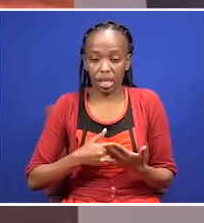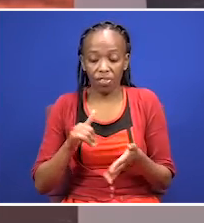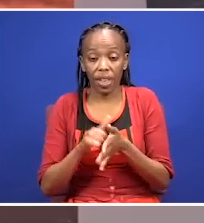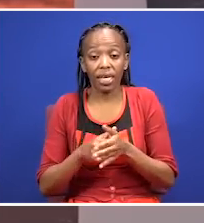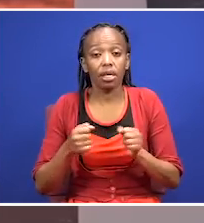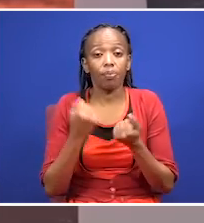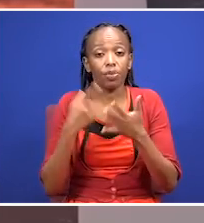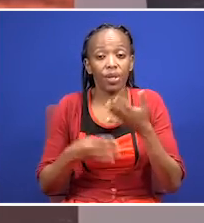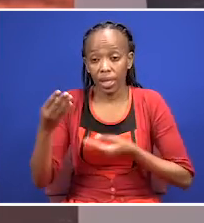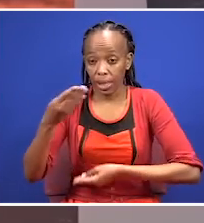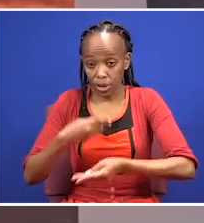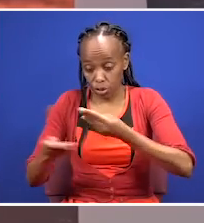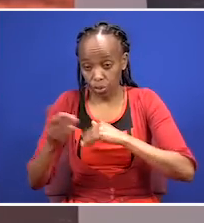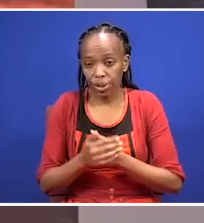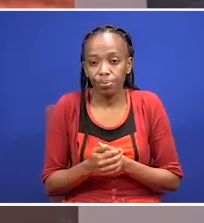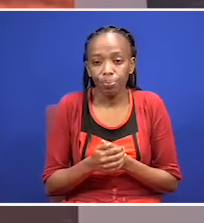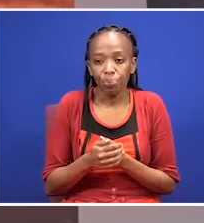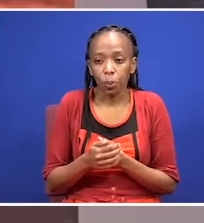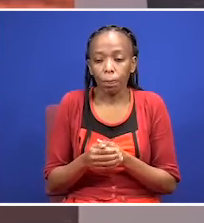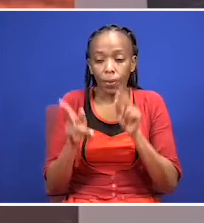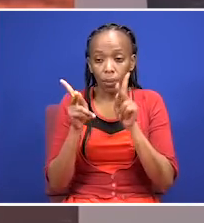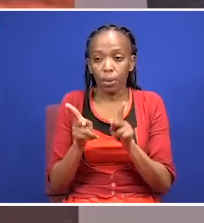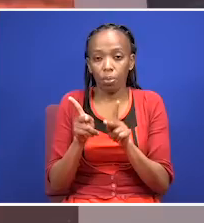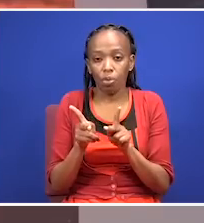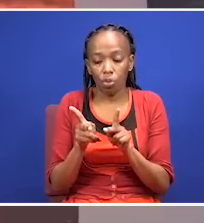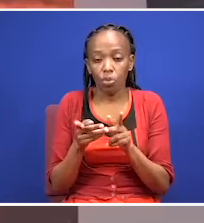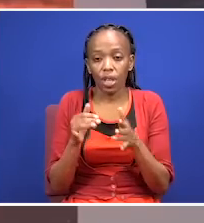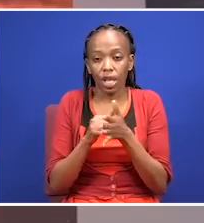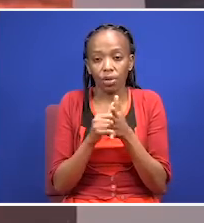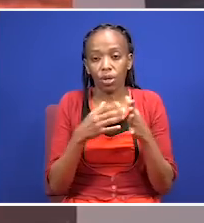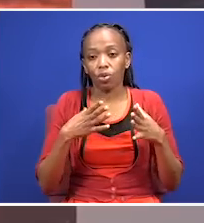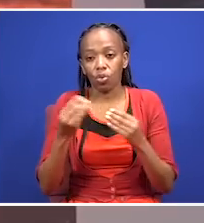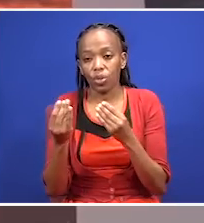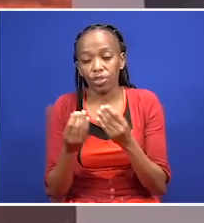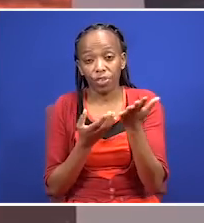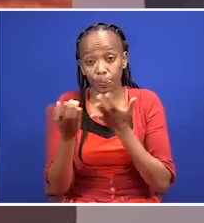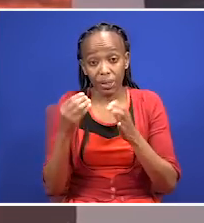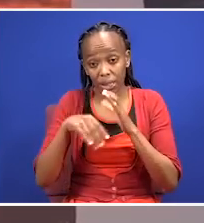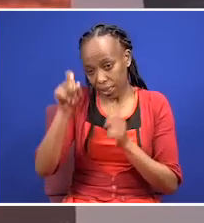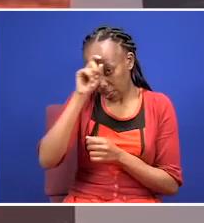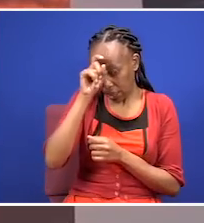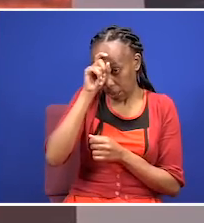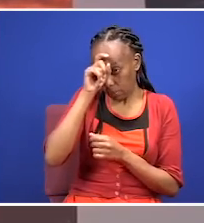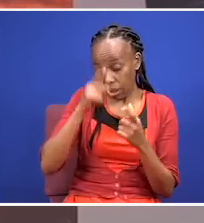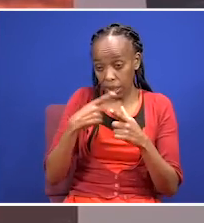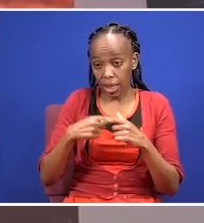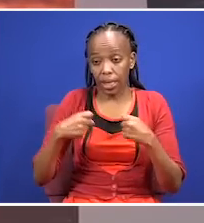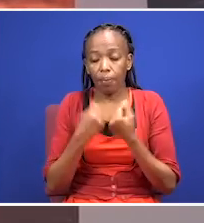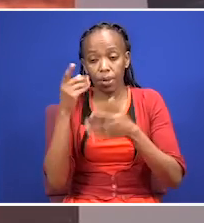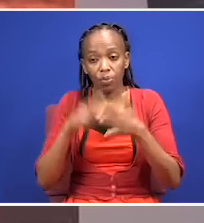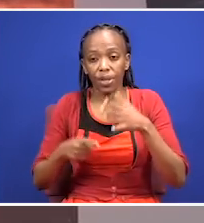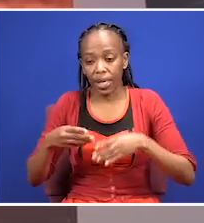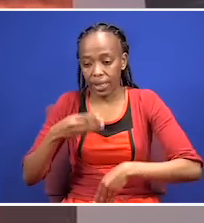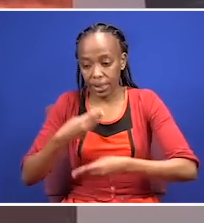he ended up just selling him out to people or traders that were going for business in egypt and they ended up